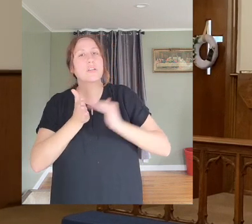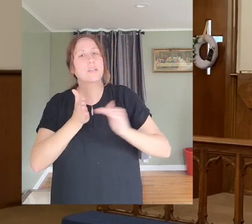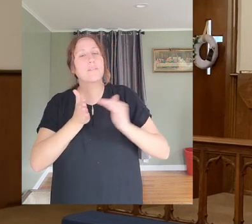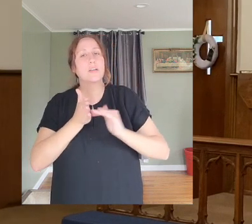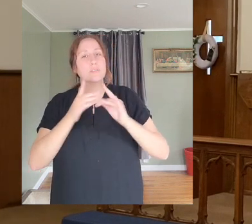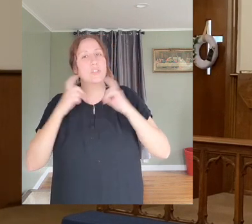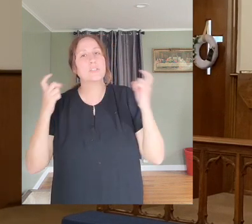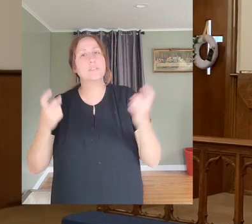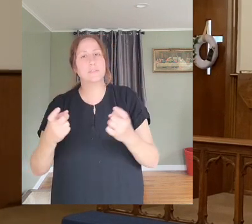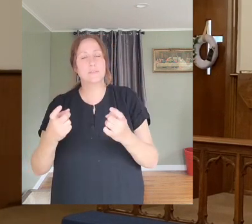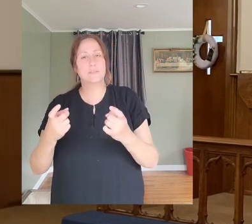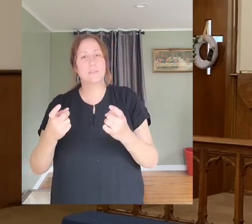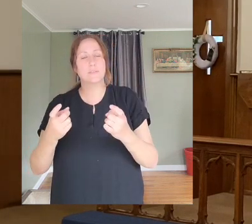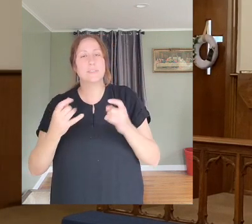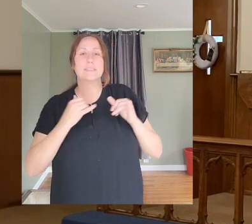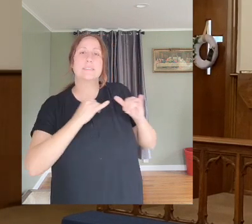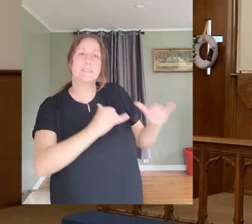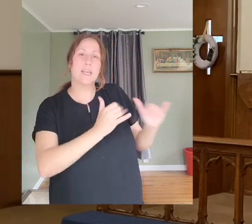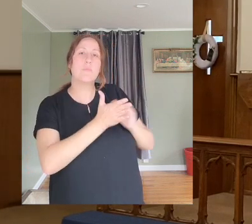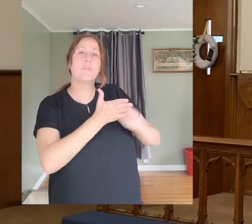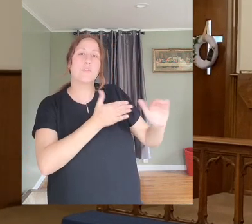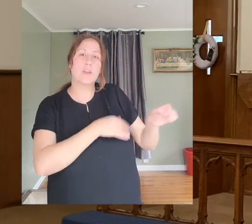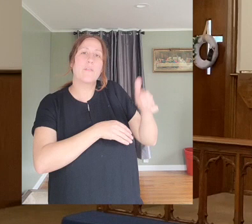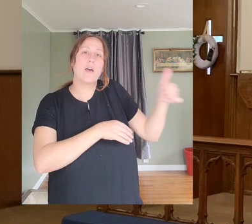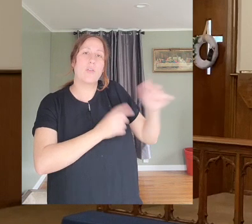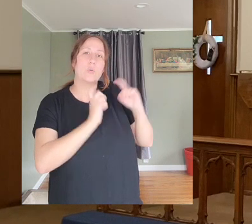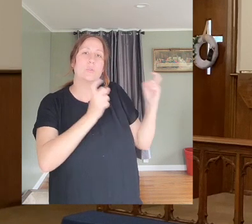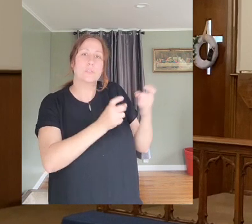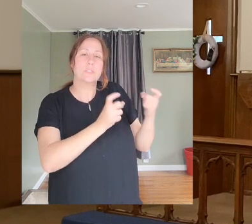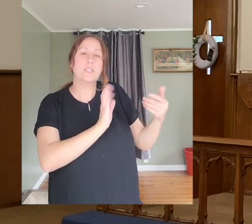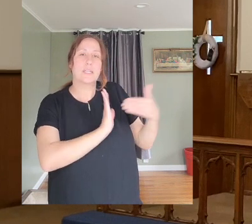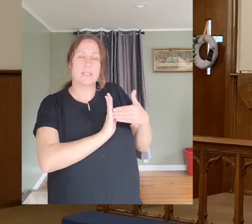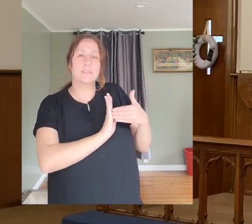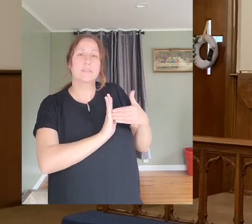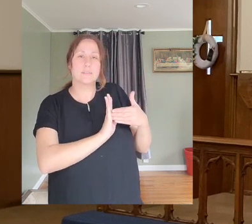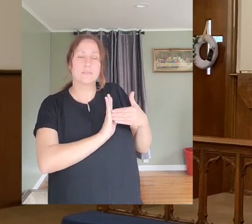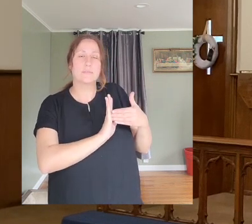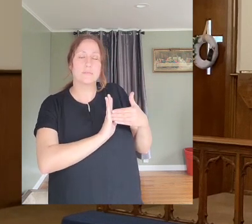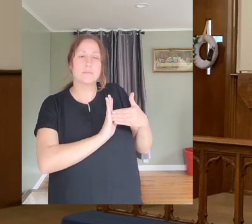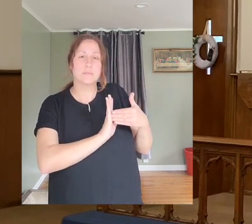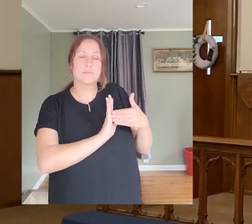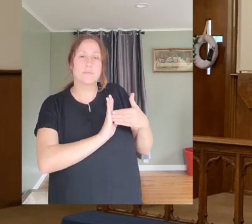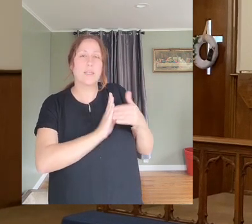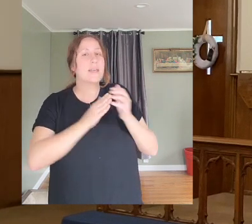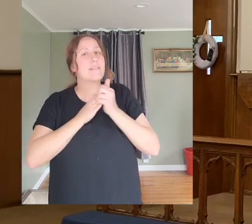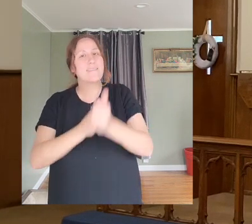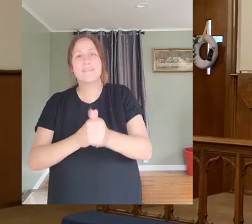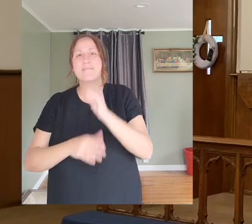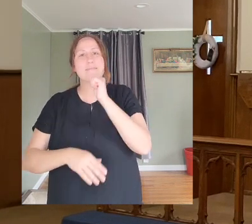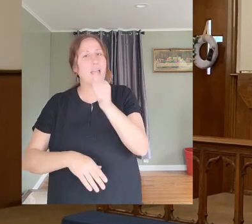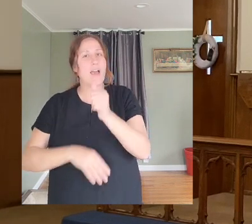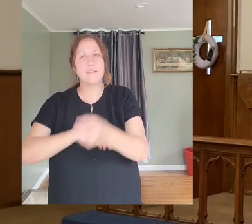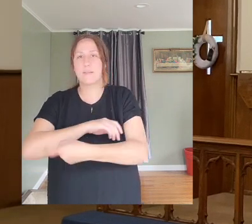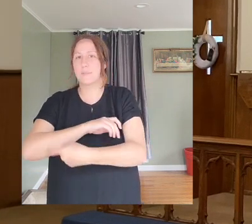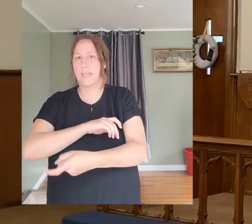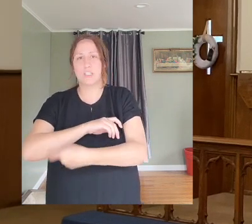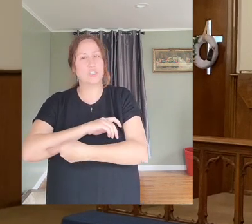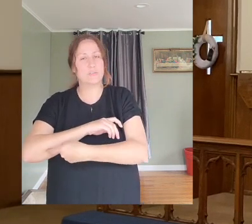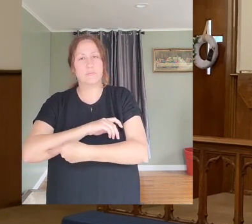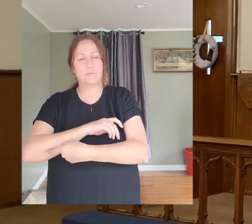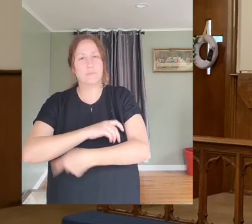forgive us our trespasses, as we forgive those who trespass against us. And lead us not to